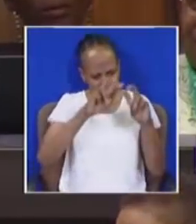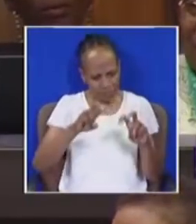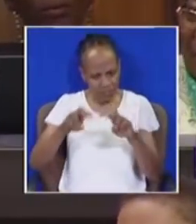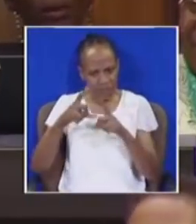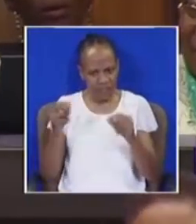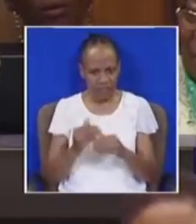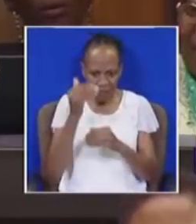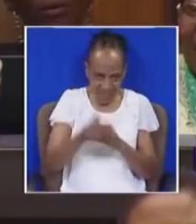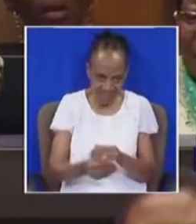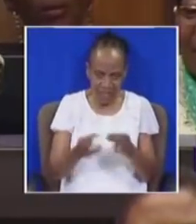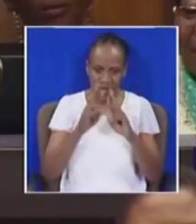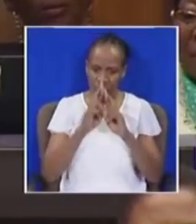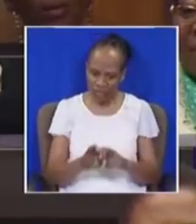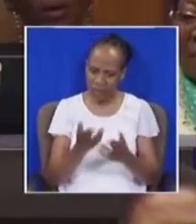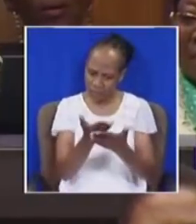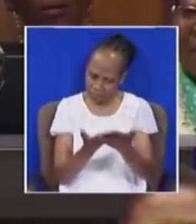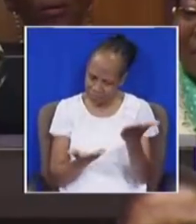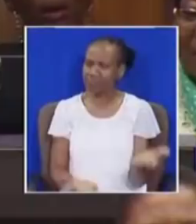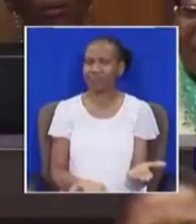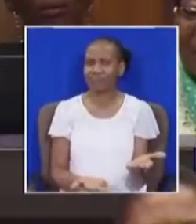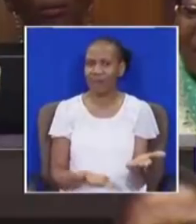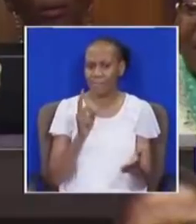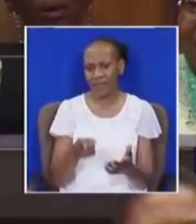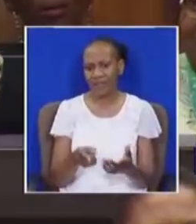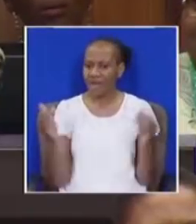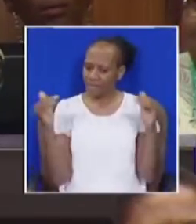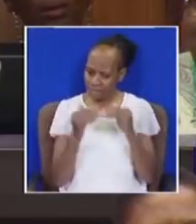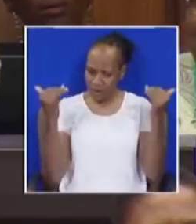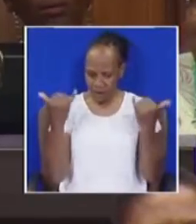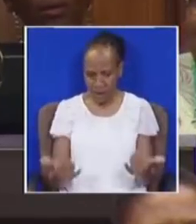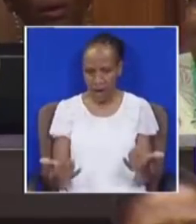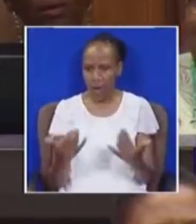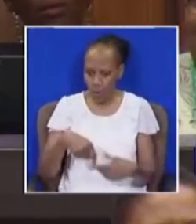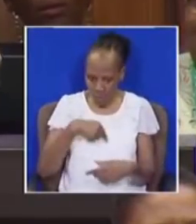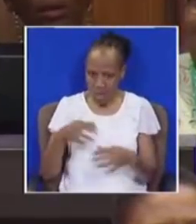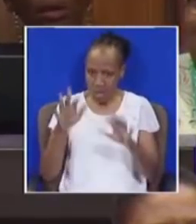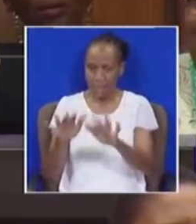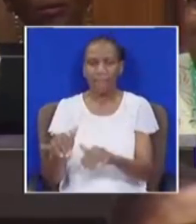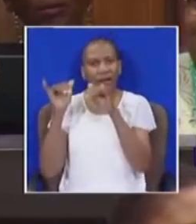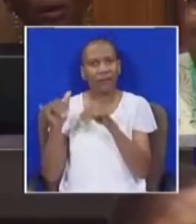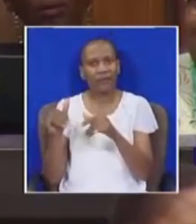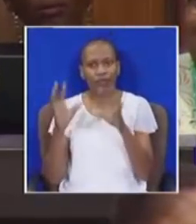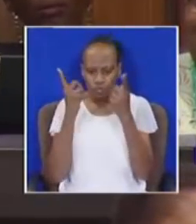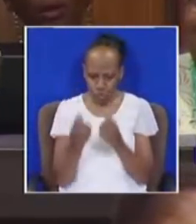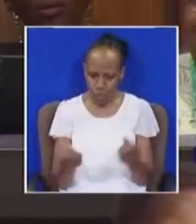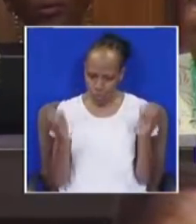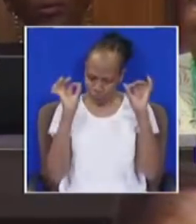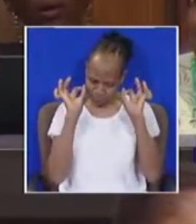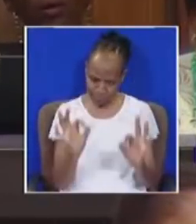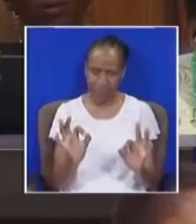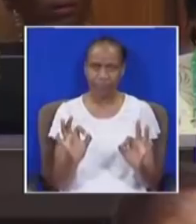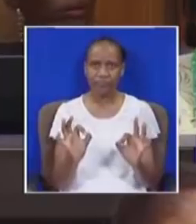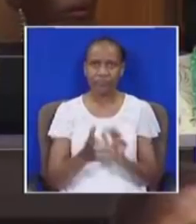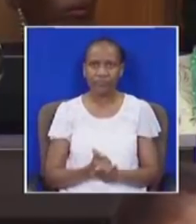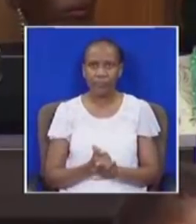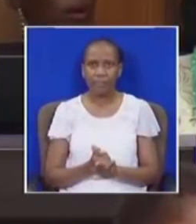any probe. So it will only be fair that this House, we do the right thing, we do the honorable thing, It cannot